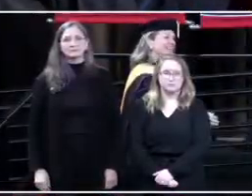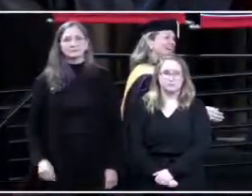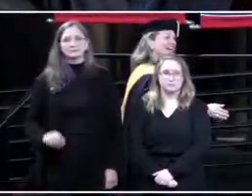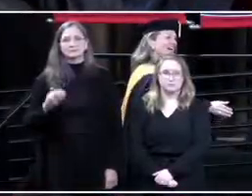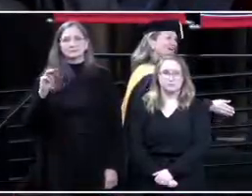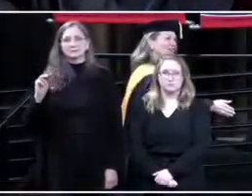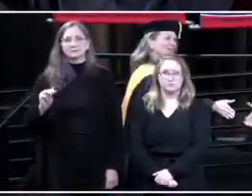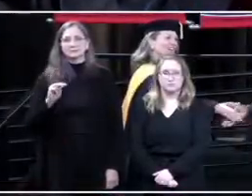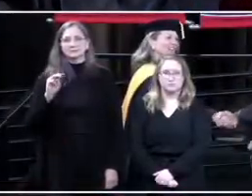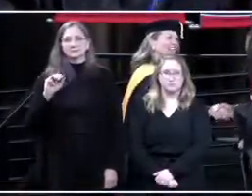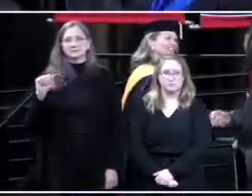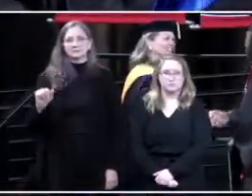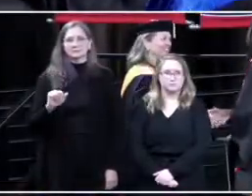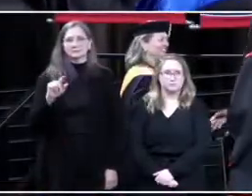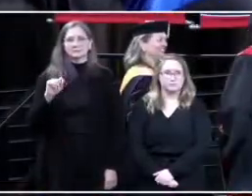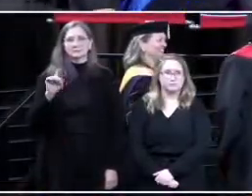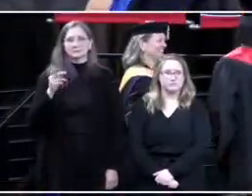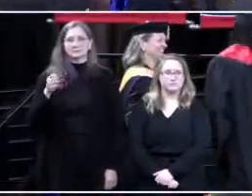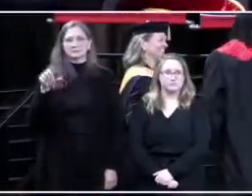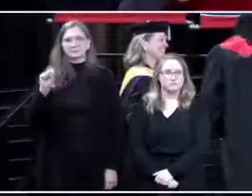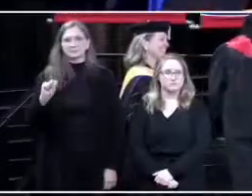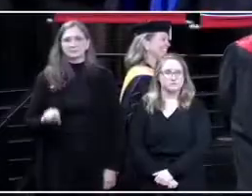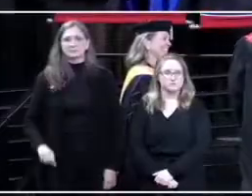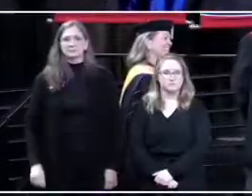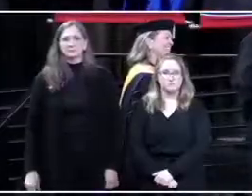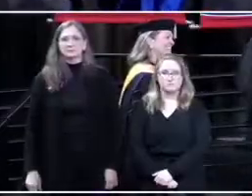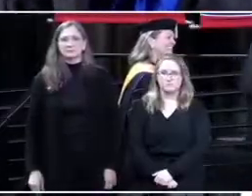Maria Anastasia Tesmelis.